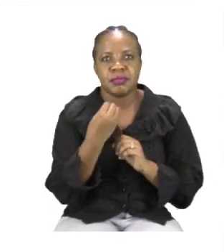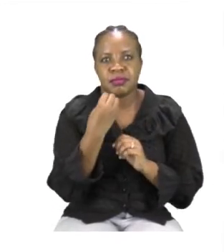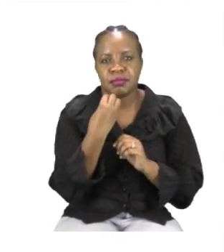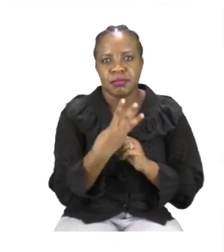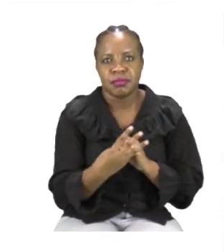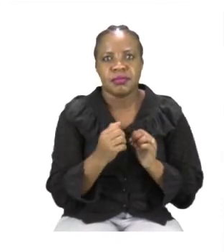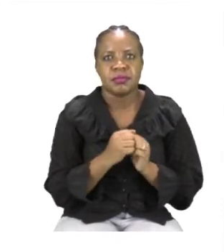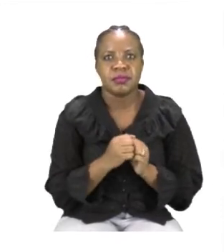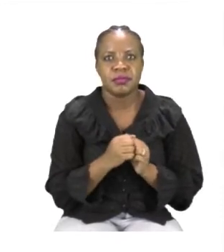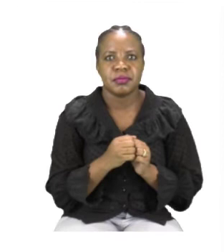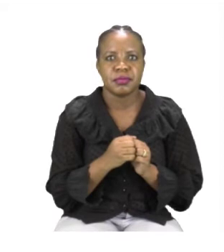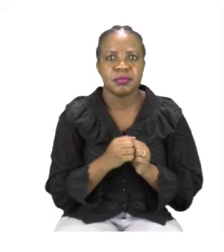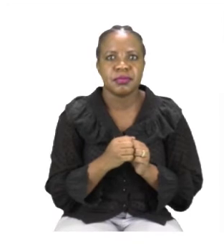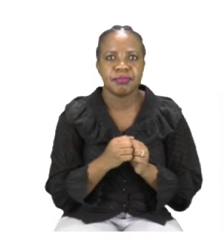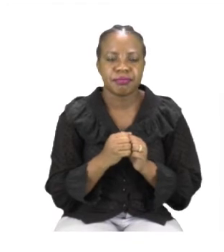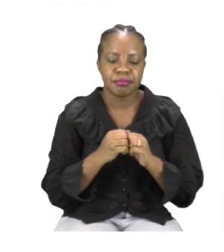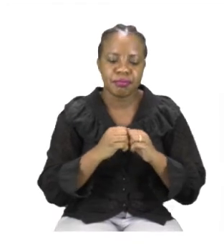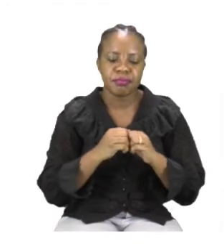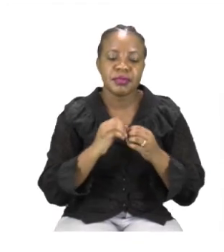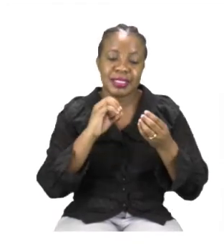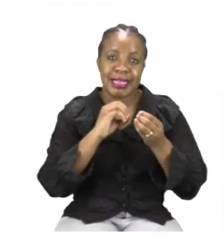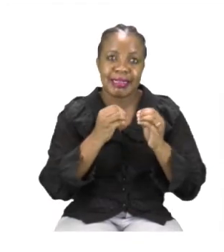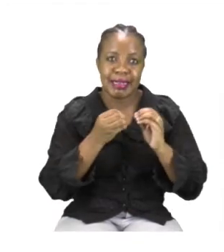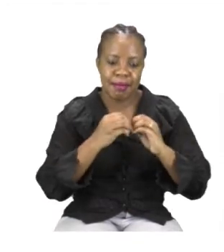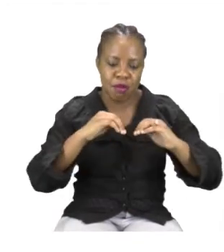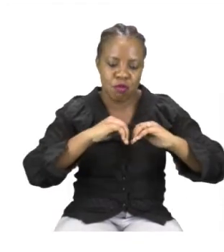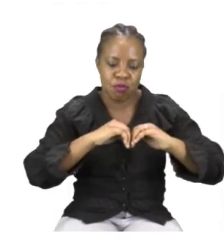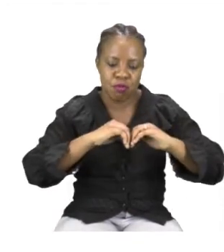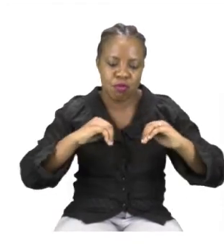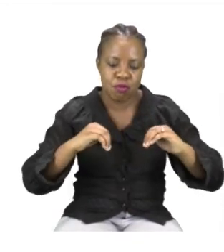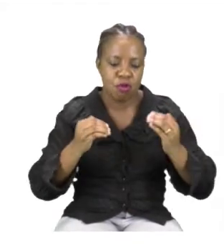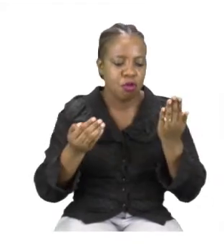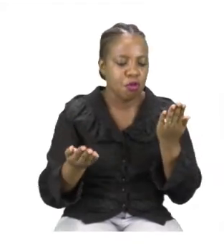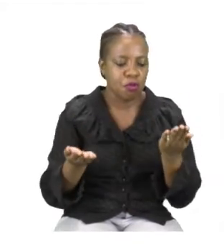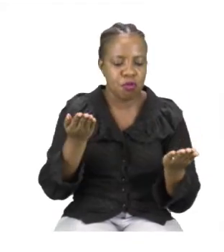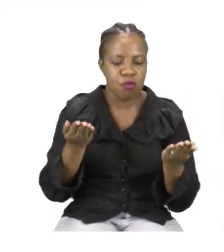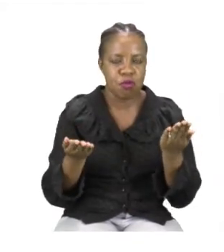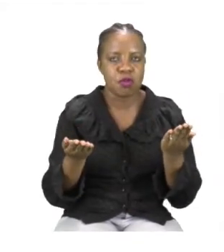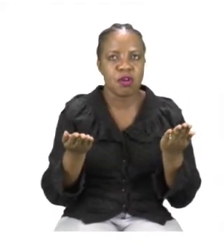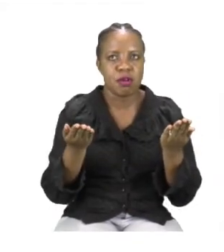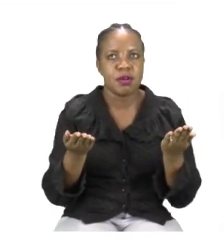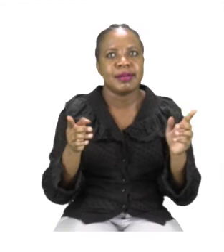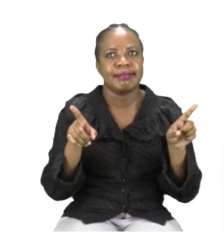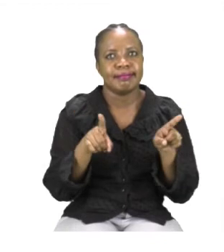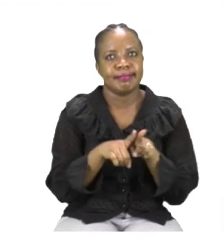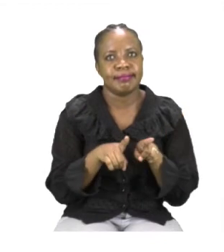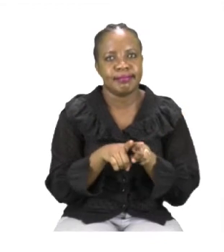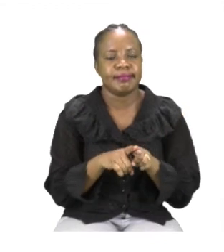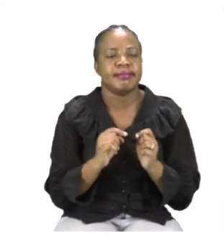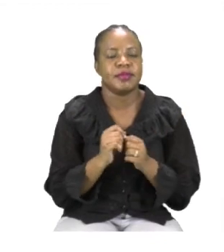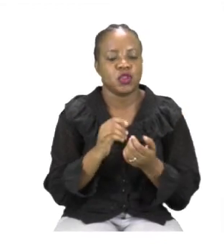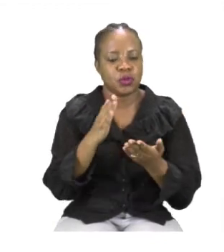number in 2 equal parts. That means that we're going to take one number and share it